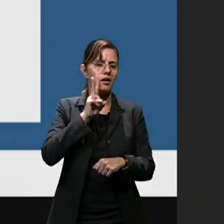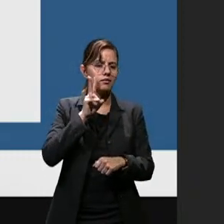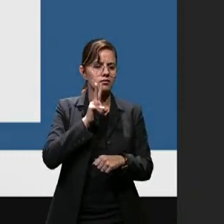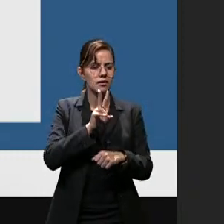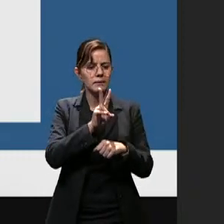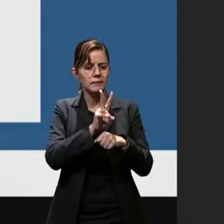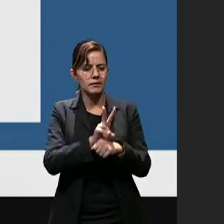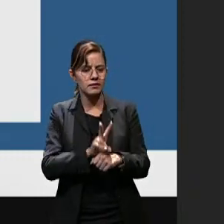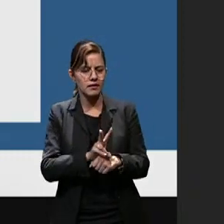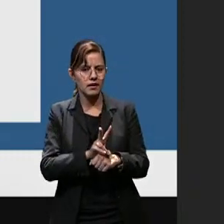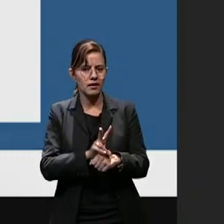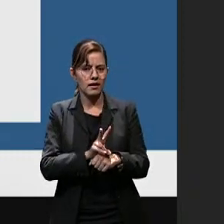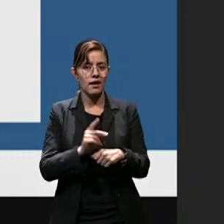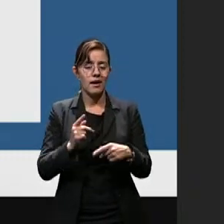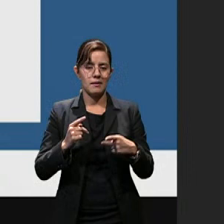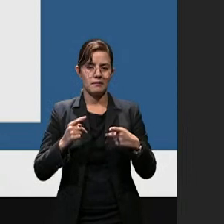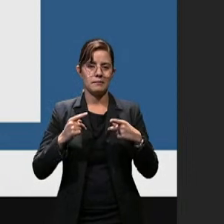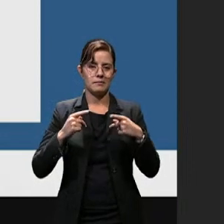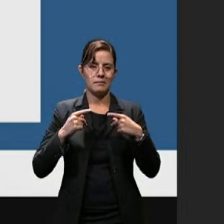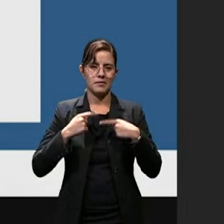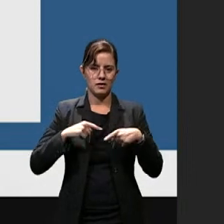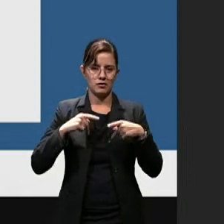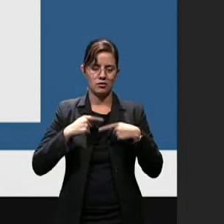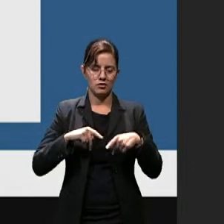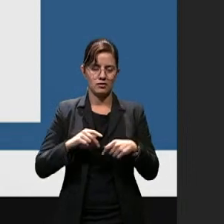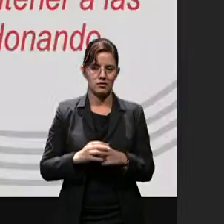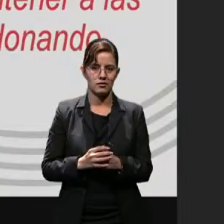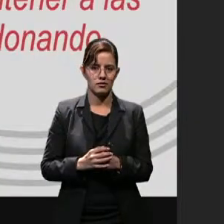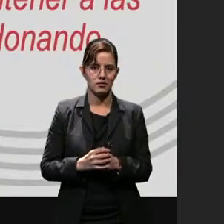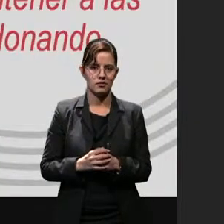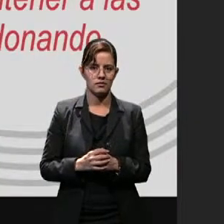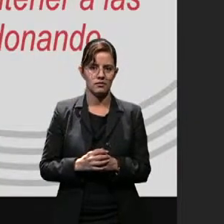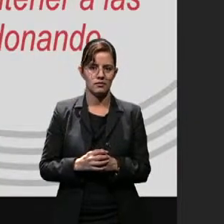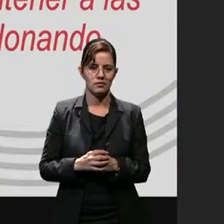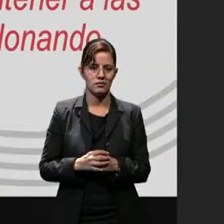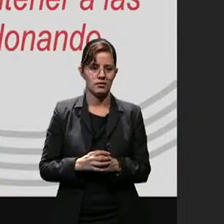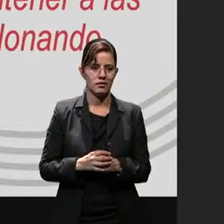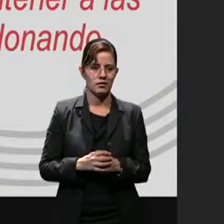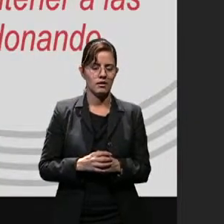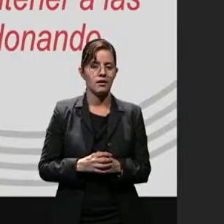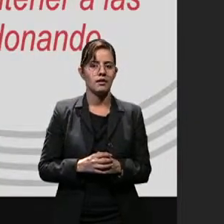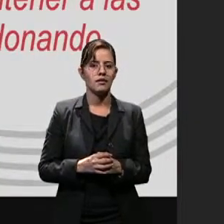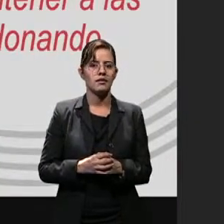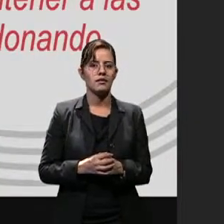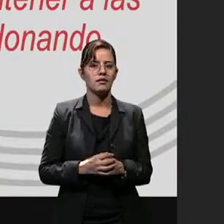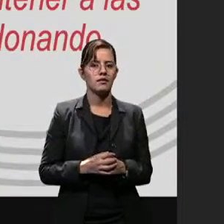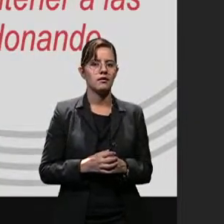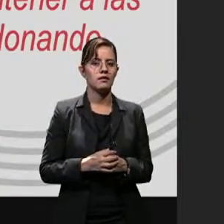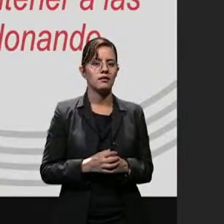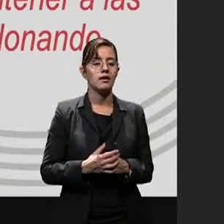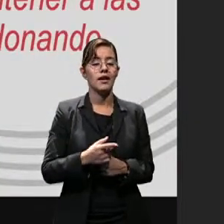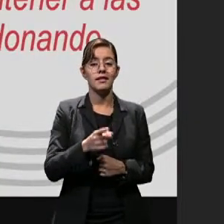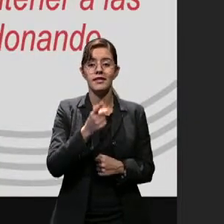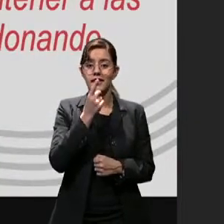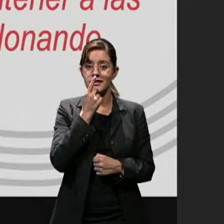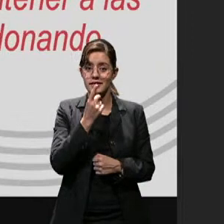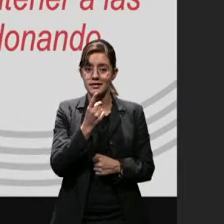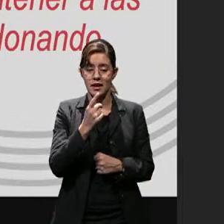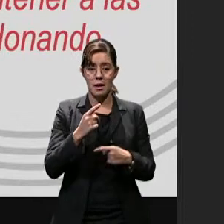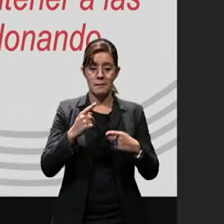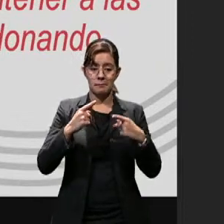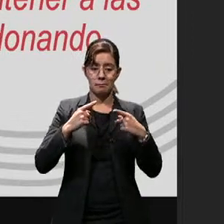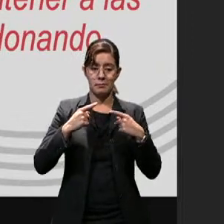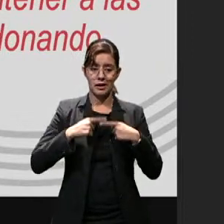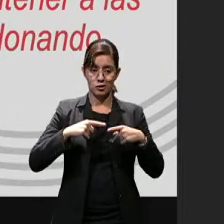in-person voter fraud. So these allegations are fraud, as we've heard, are used to keep